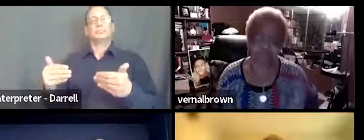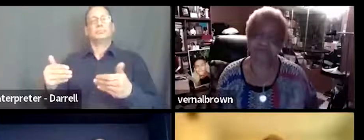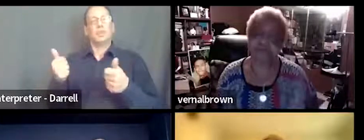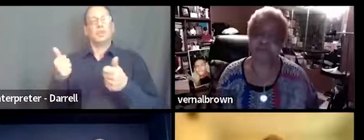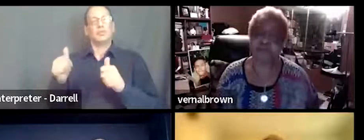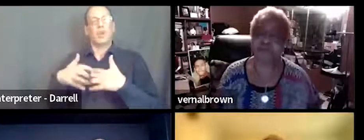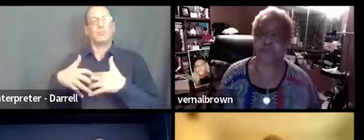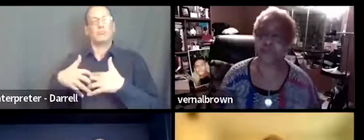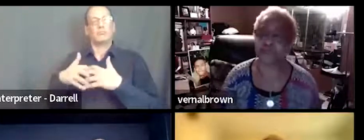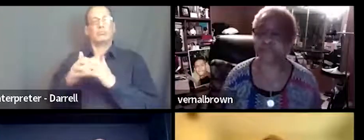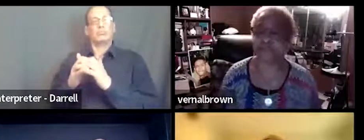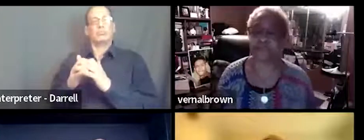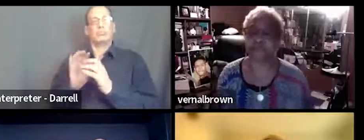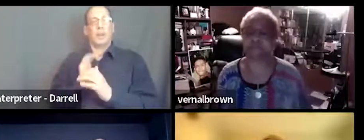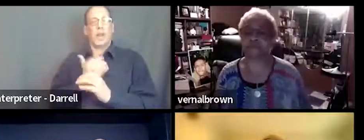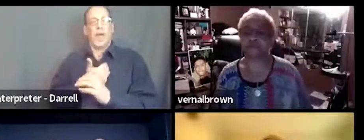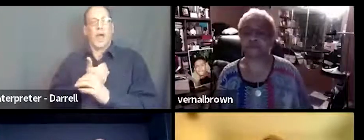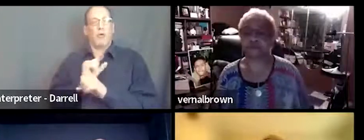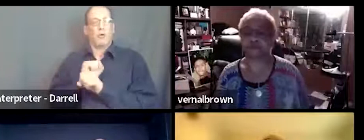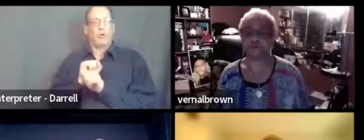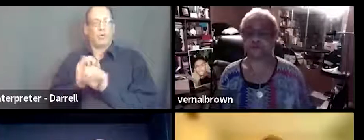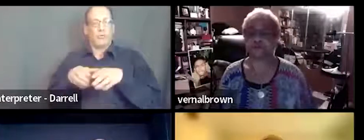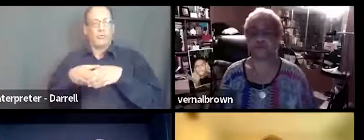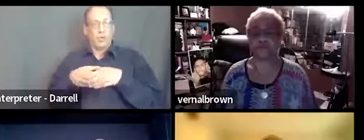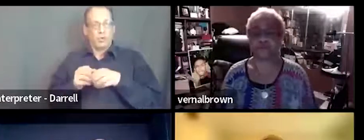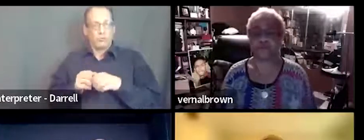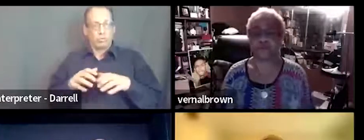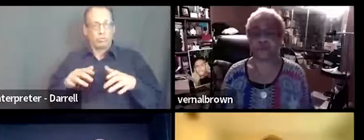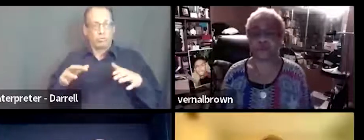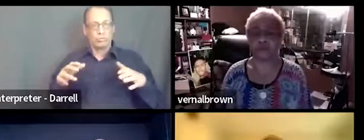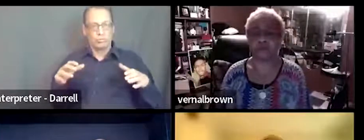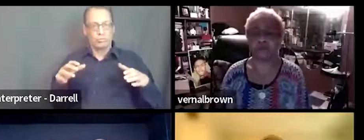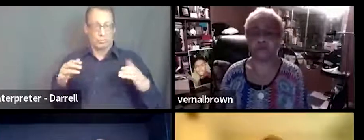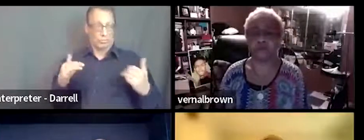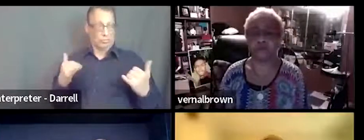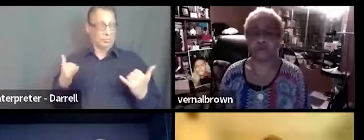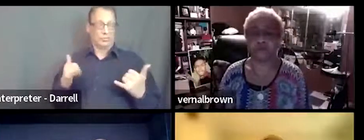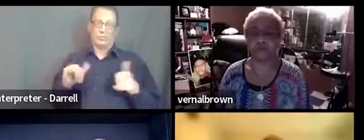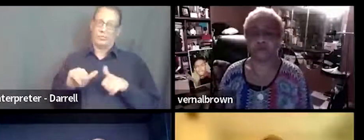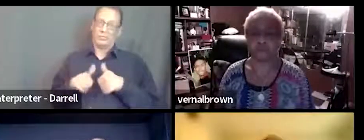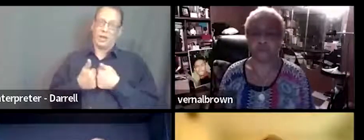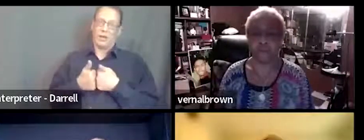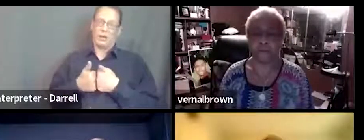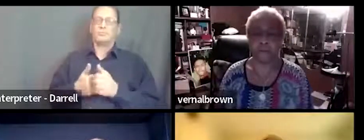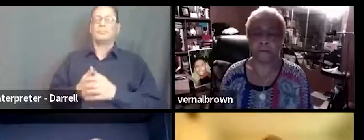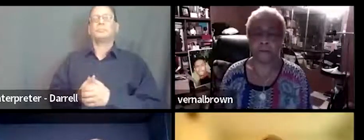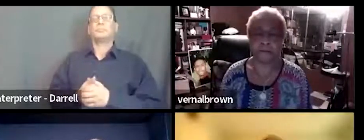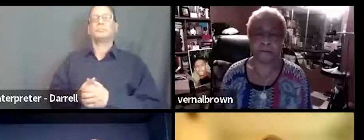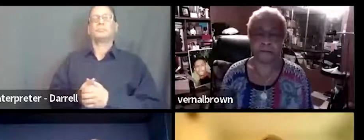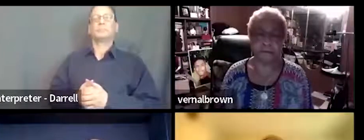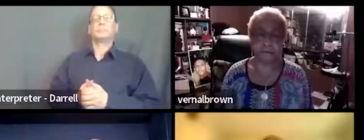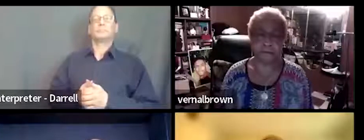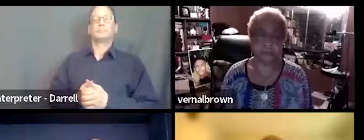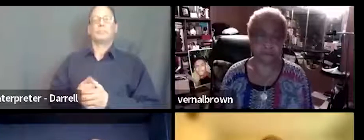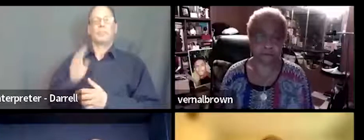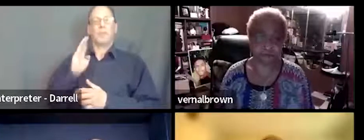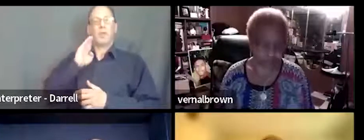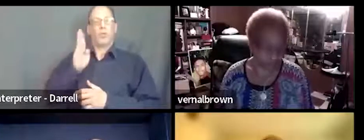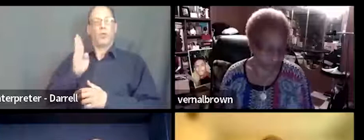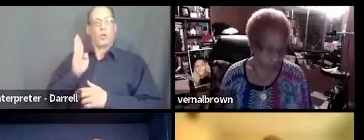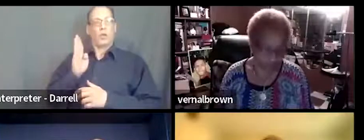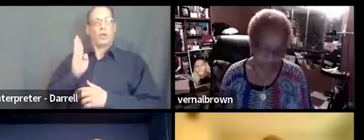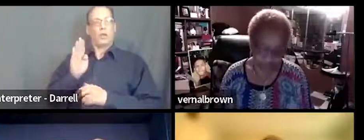build our workforce. It is a constant challenge in today's labor market. So we are going to be looking at some of